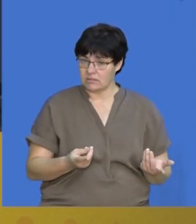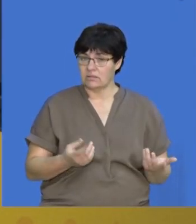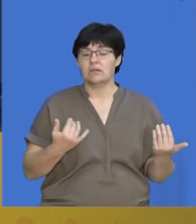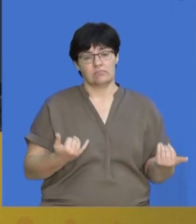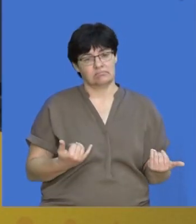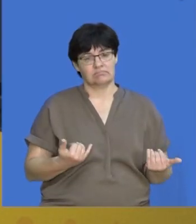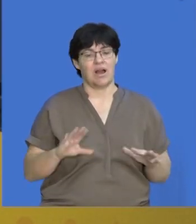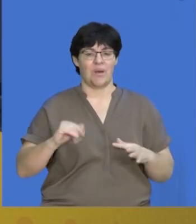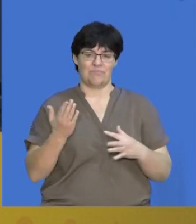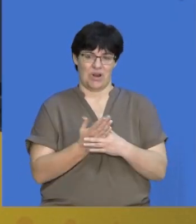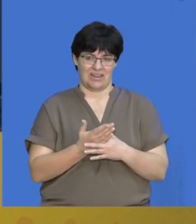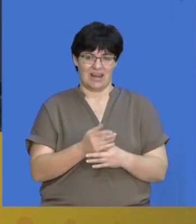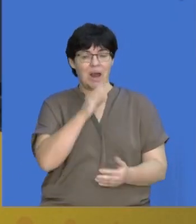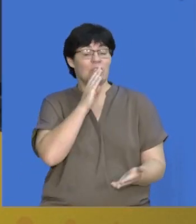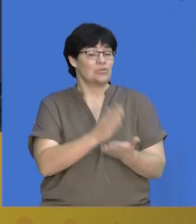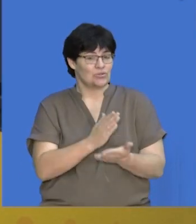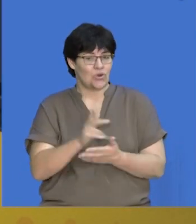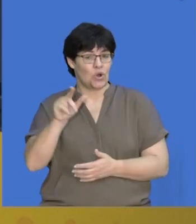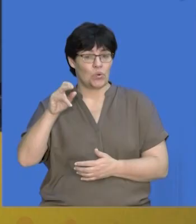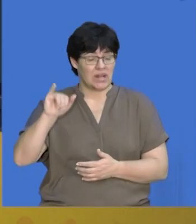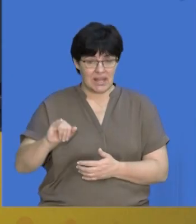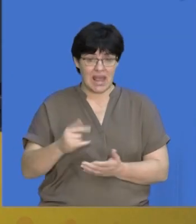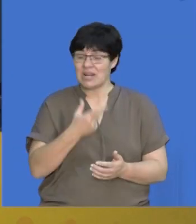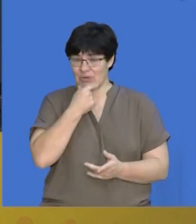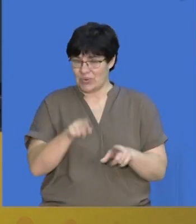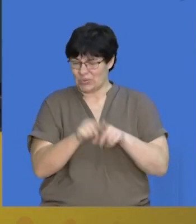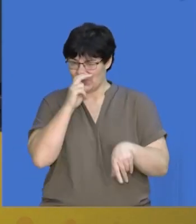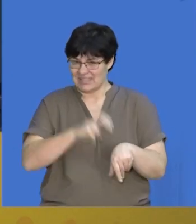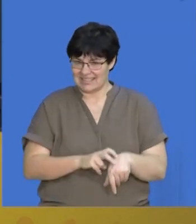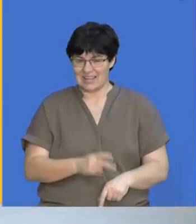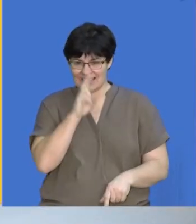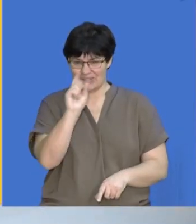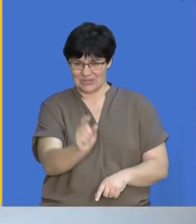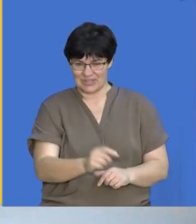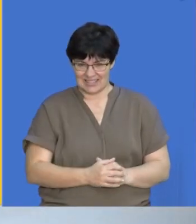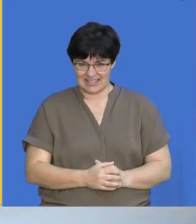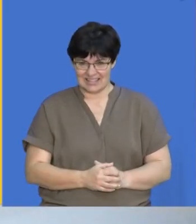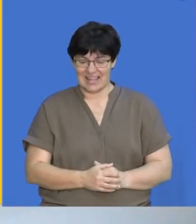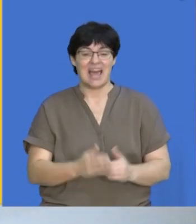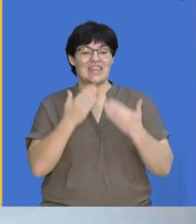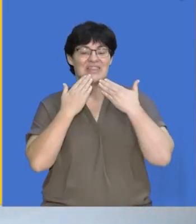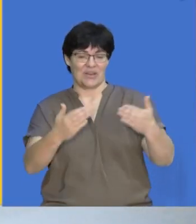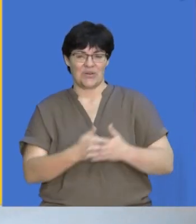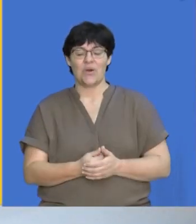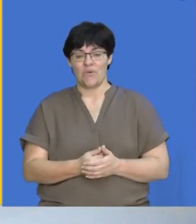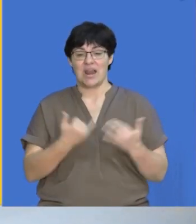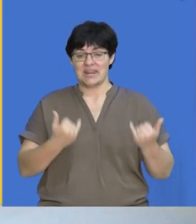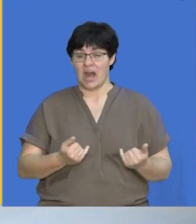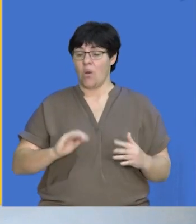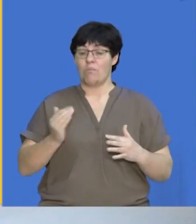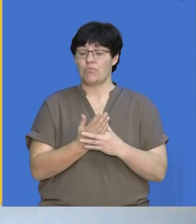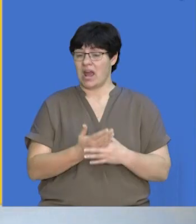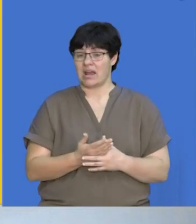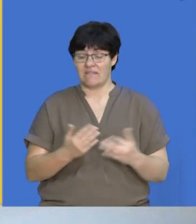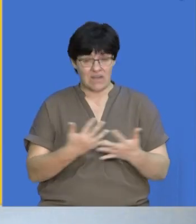to a break, and I'm sure Looney and Nicoline needed too. See you soon. Thank you, Cameron. Guys, we are going to take a quick break,